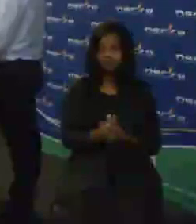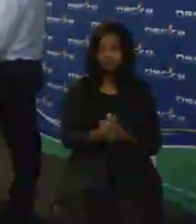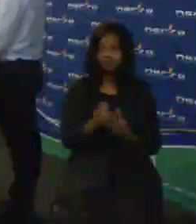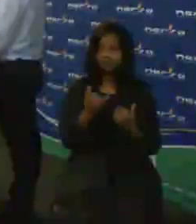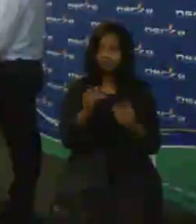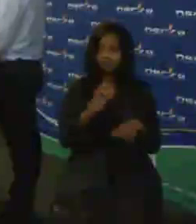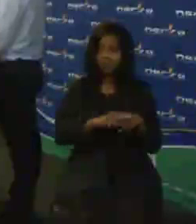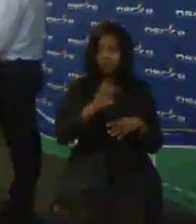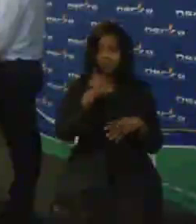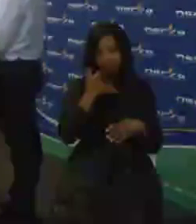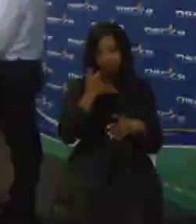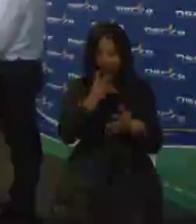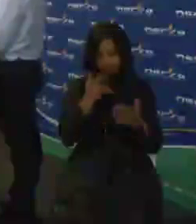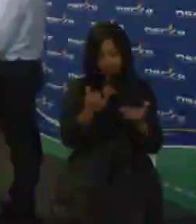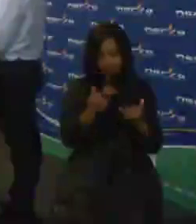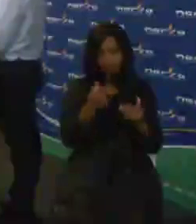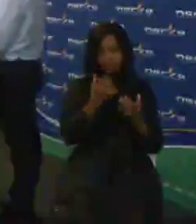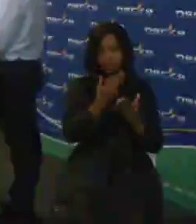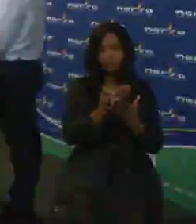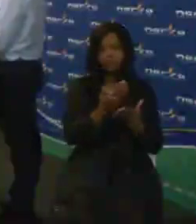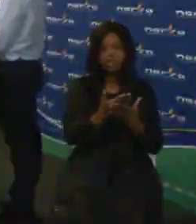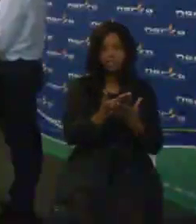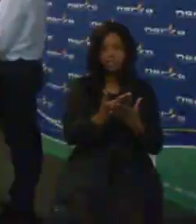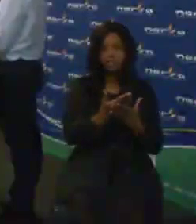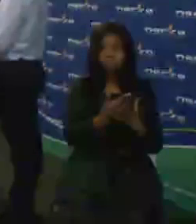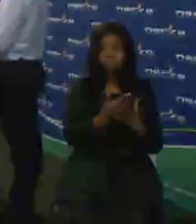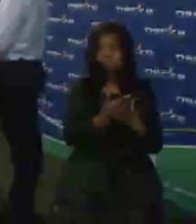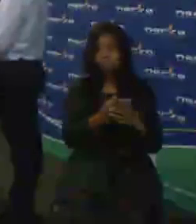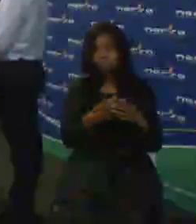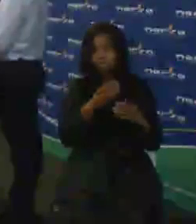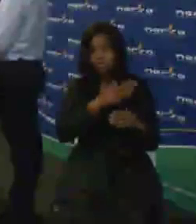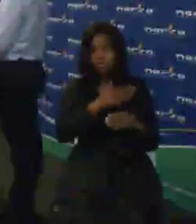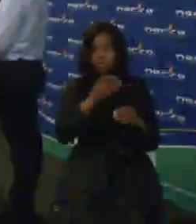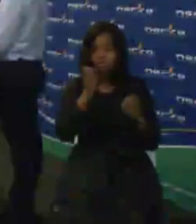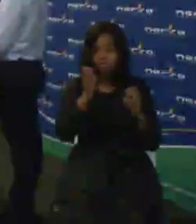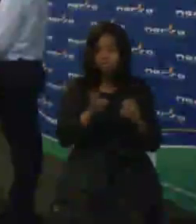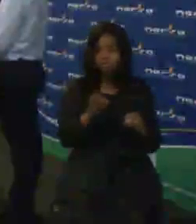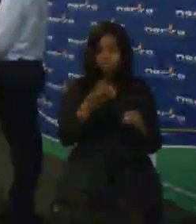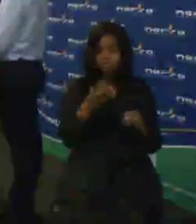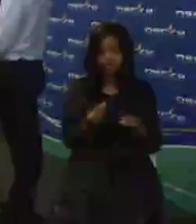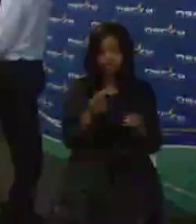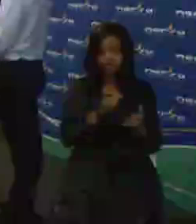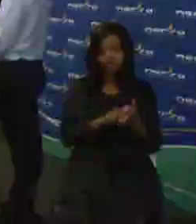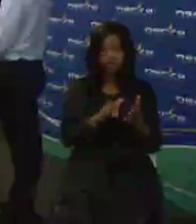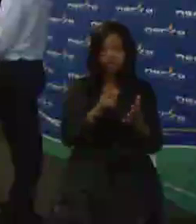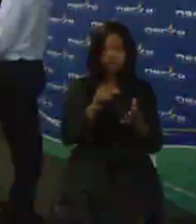I think, application by Eskom. If you have, that would be very useful.